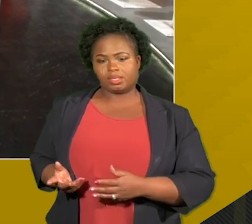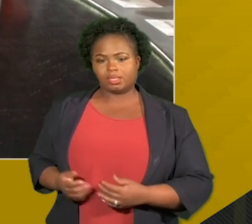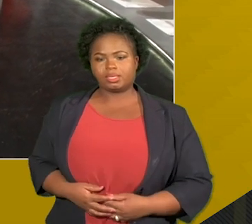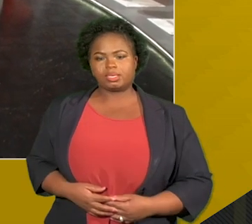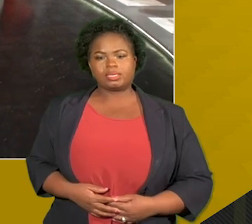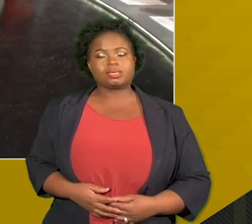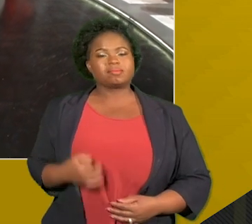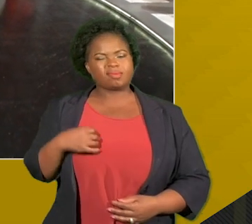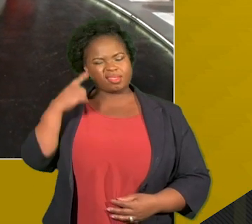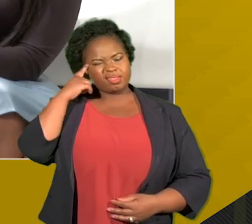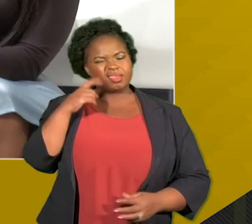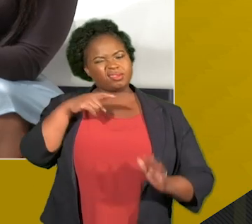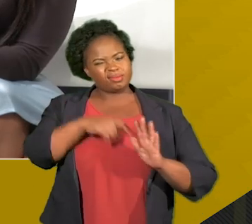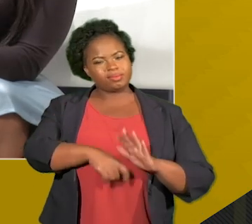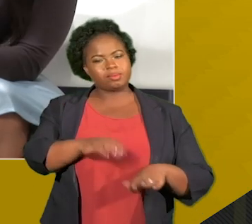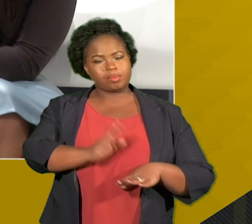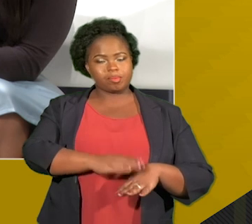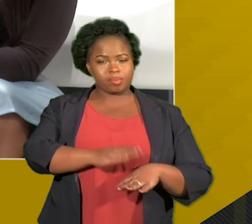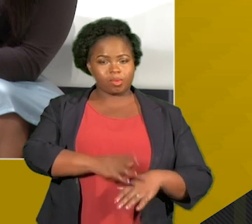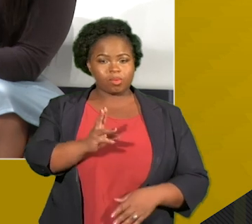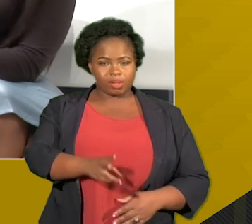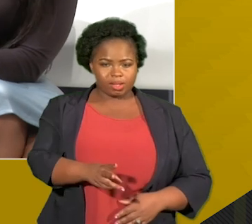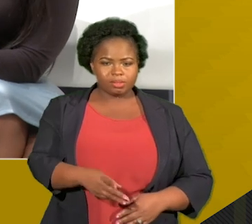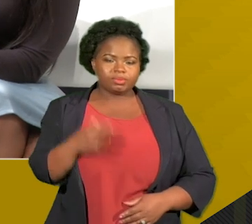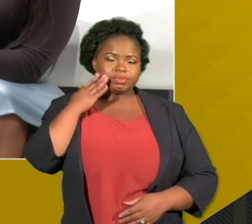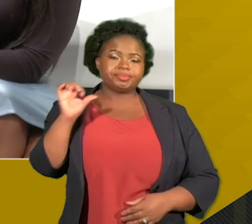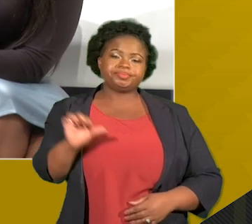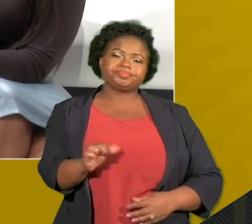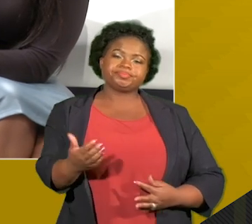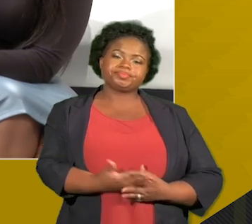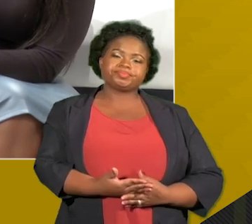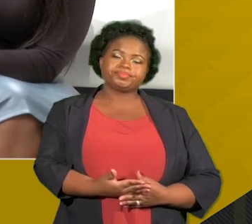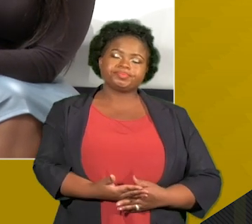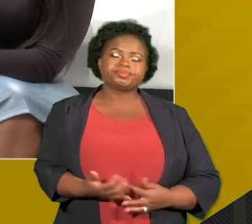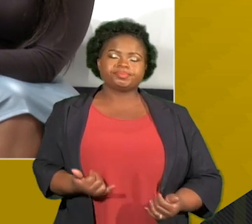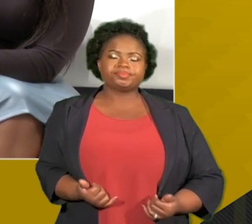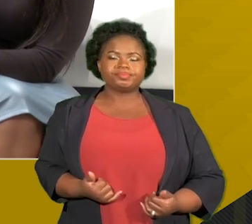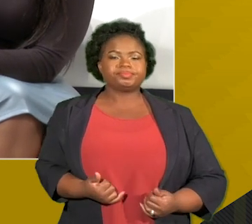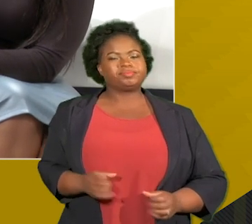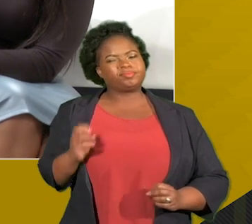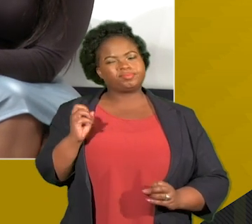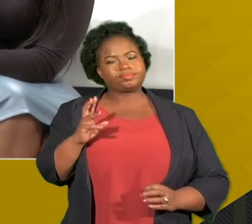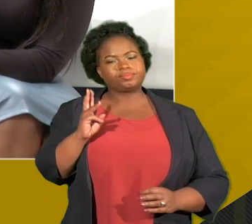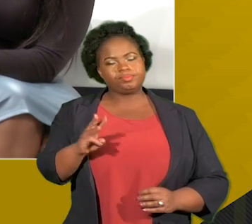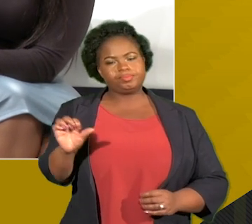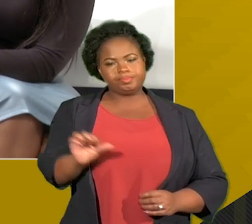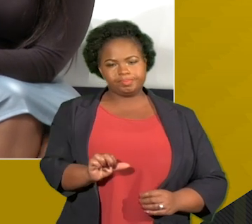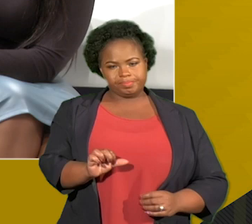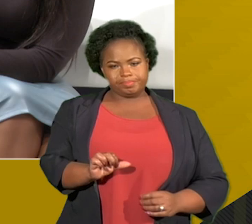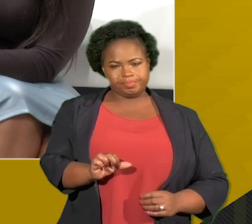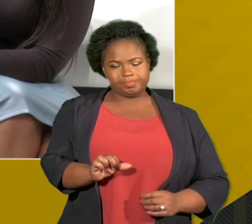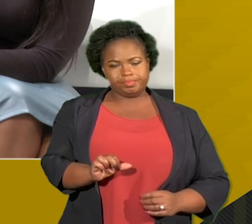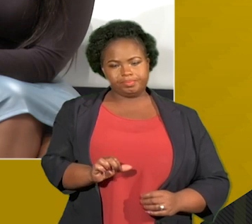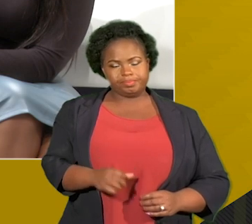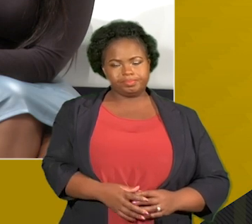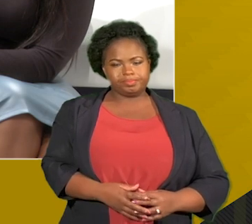to dive deep into the conversation right now. Must be a break in. Let's go to the break. So, kokhela nje itolo kancane sibuye